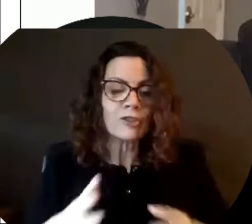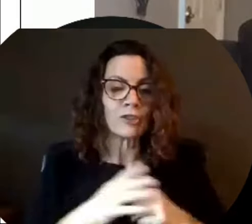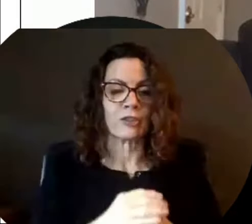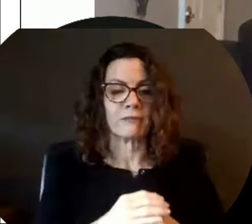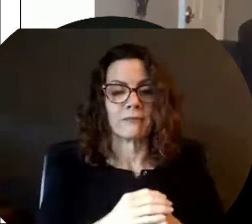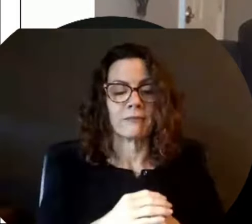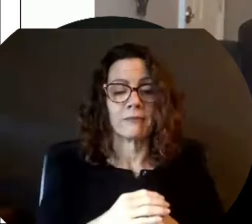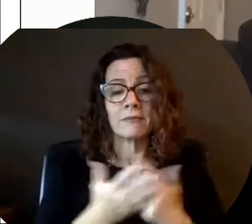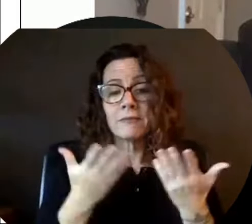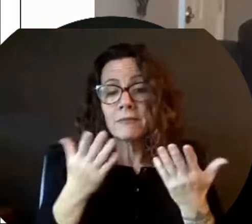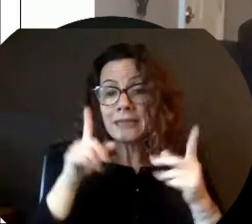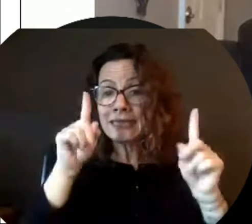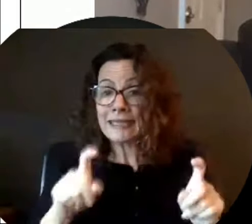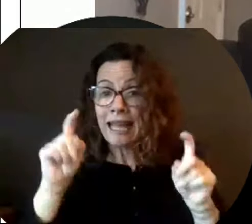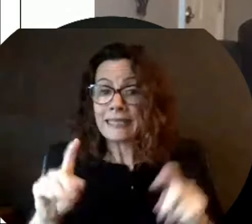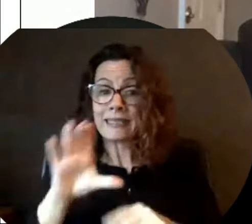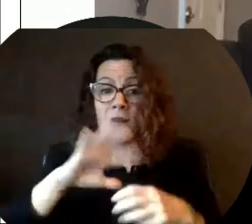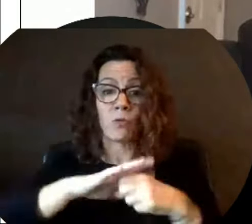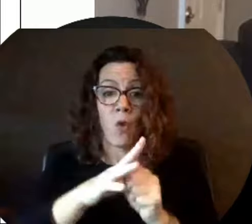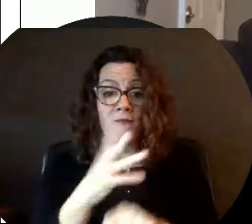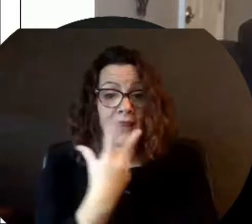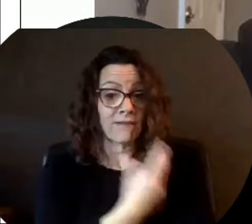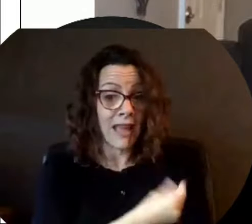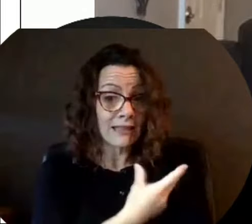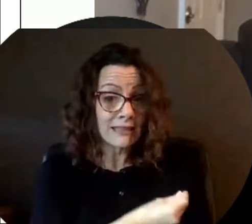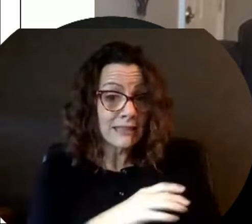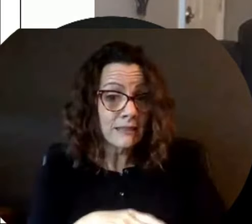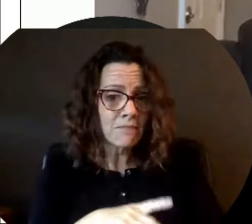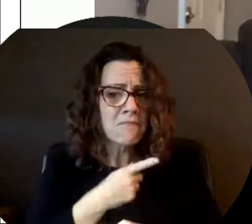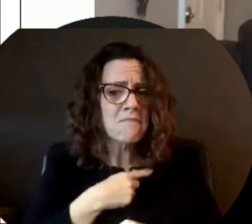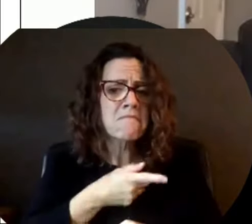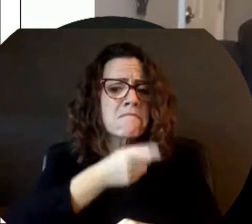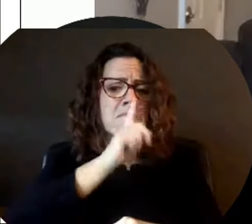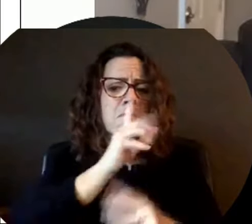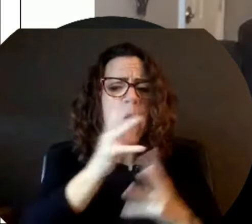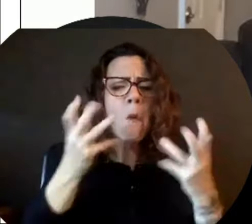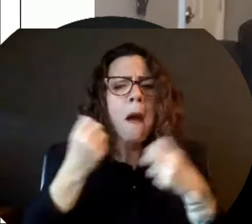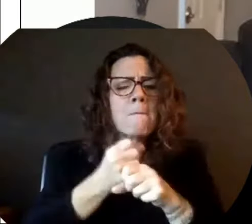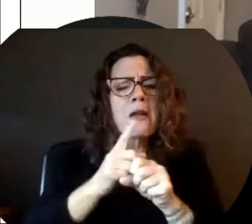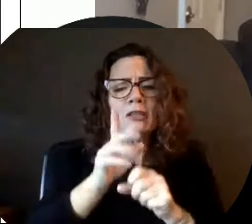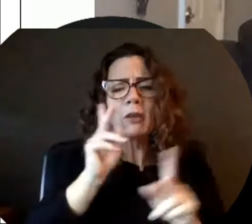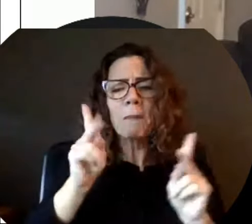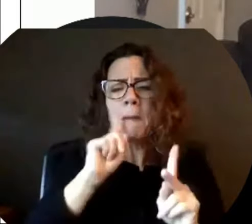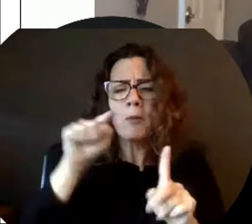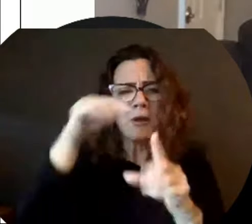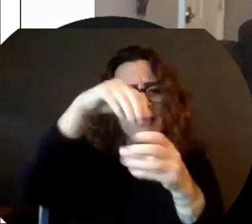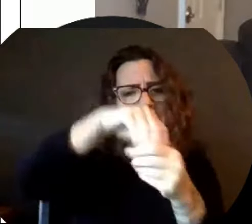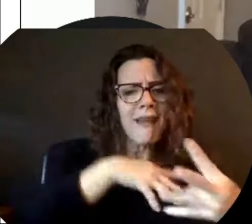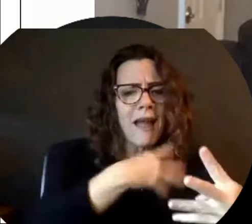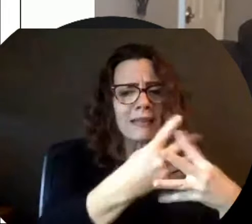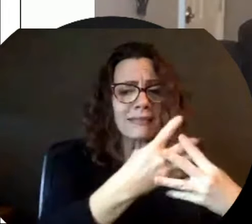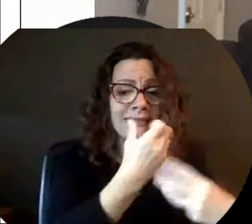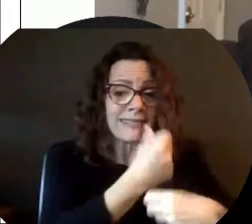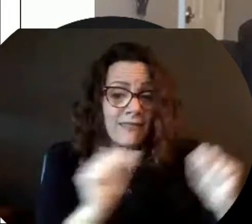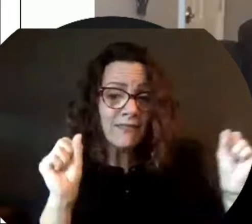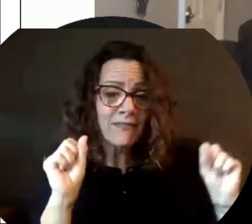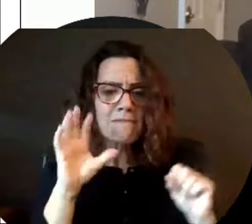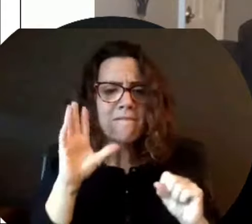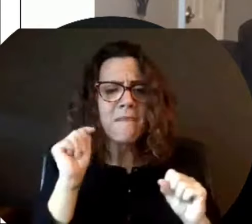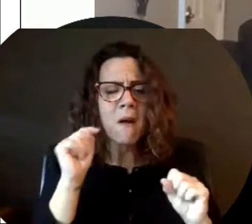that people inside were safe, but because they wanted to make sure that, oh, we have some test subjects that nobody's going to care